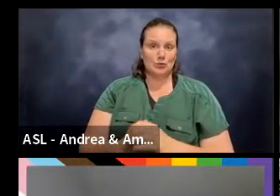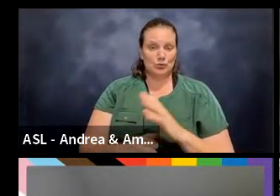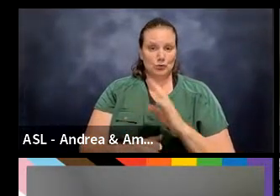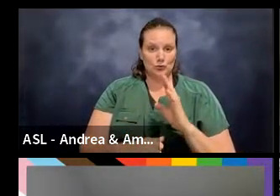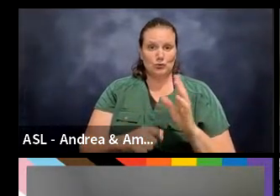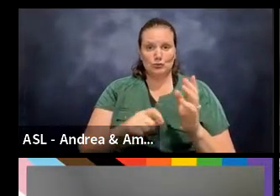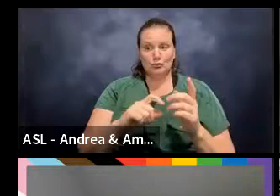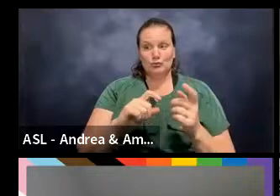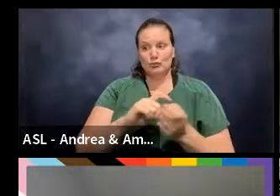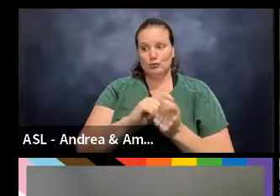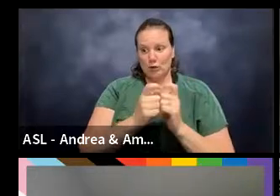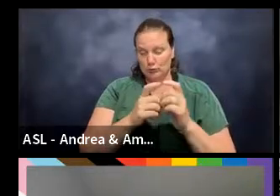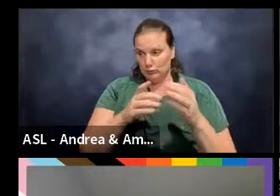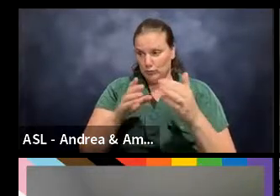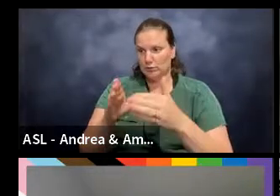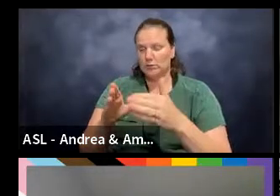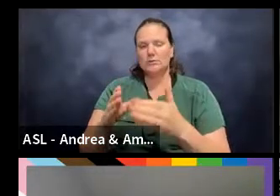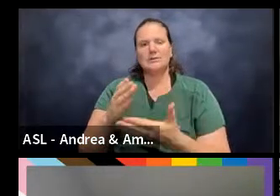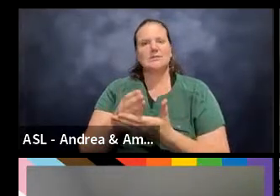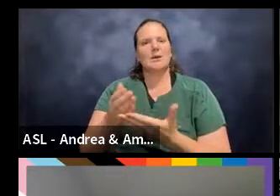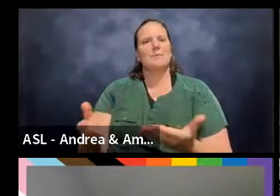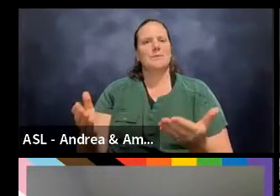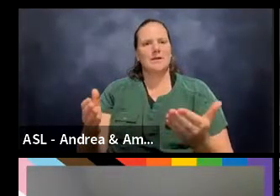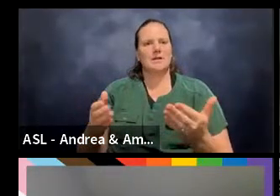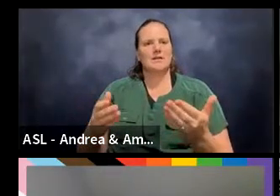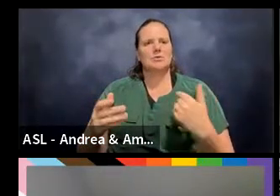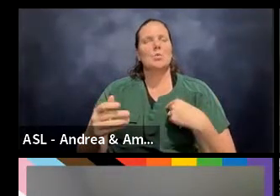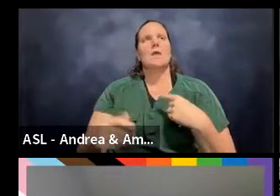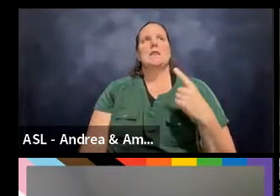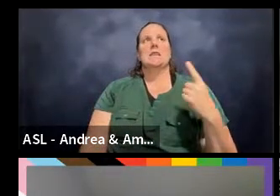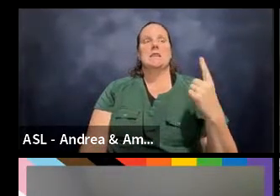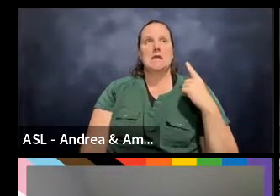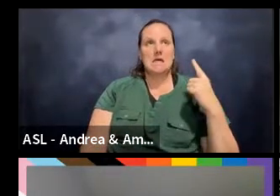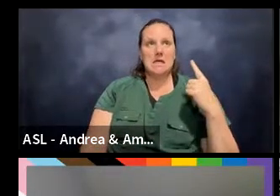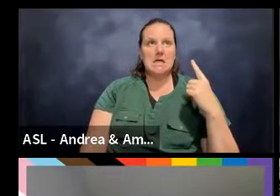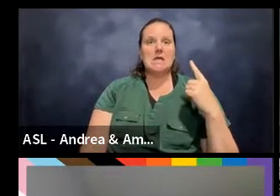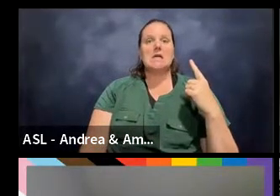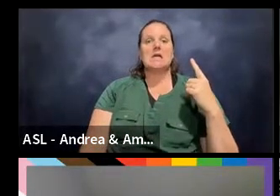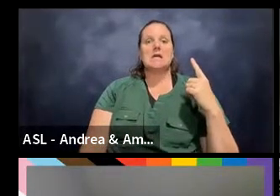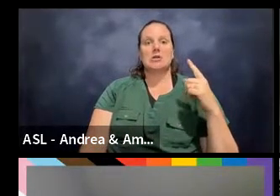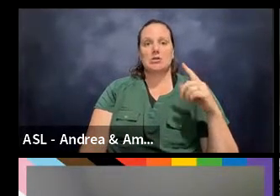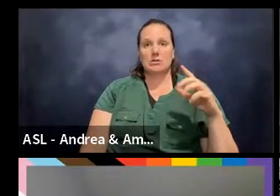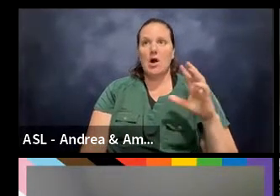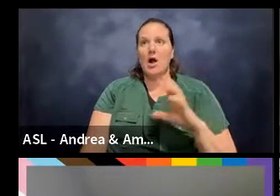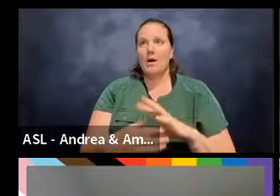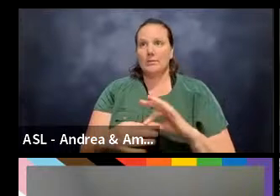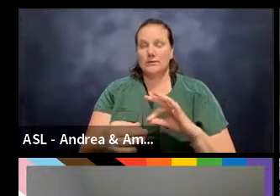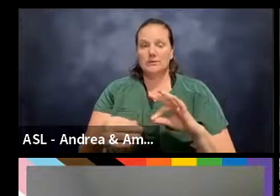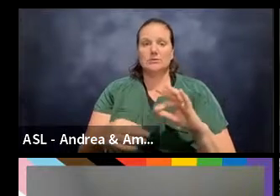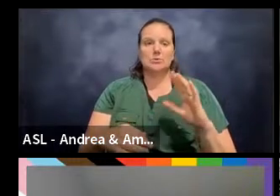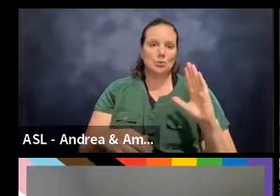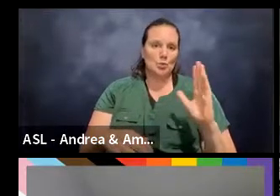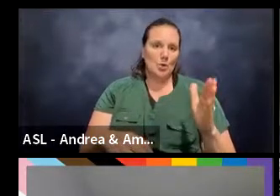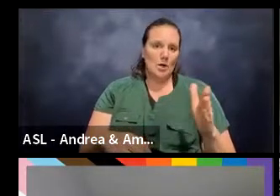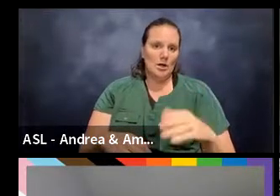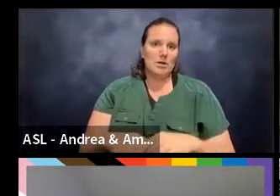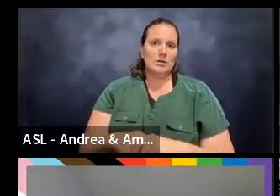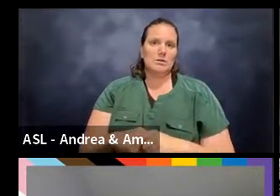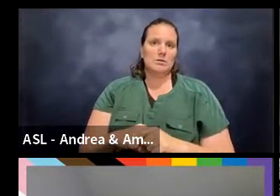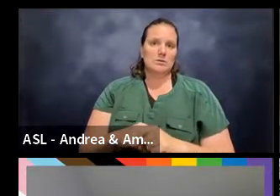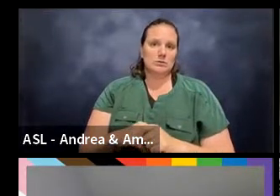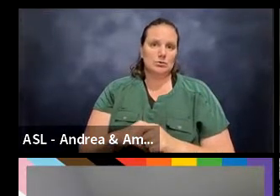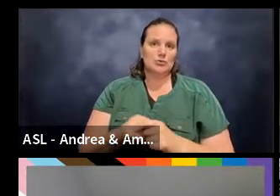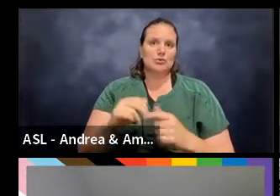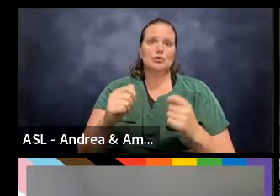direction. Some of the things that we think that comments will change